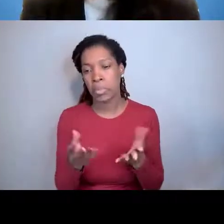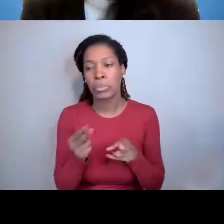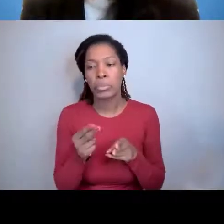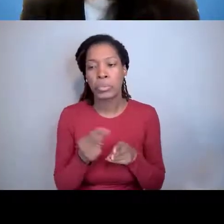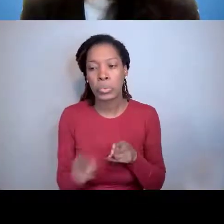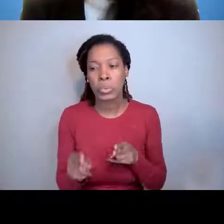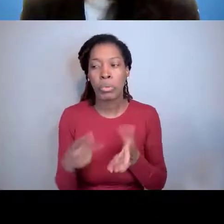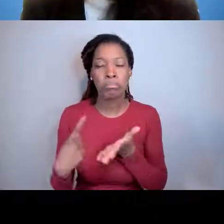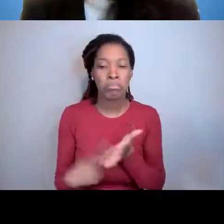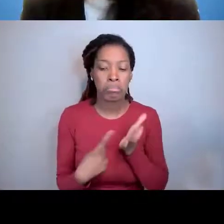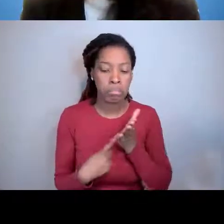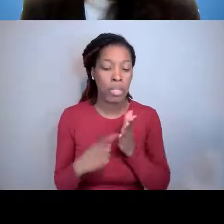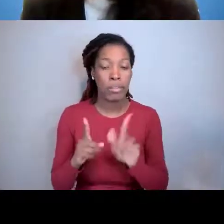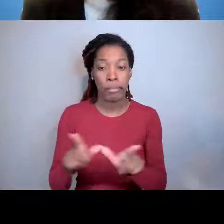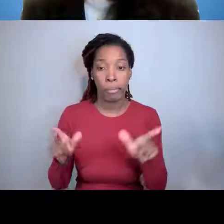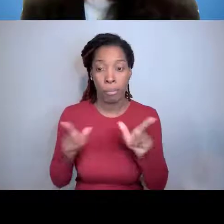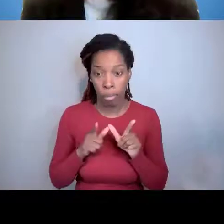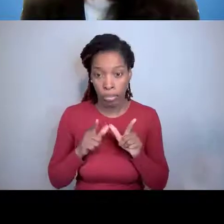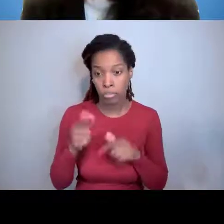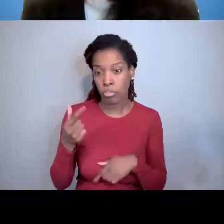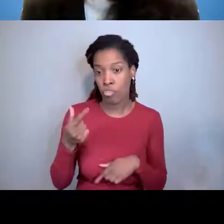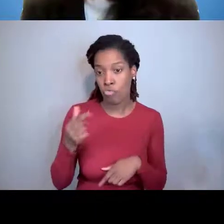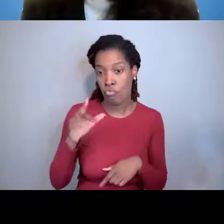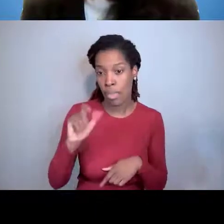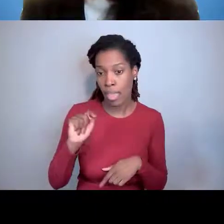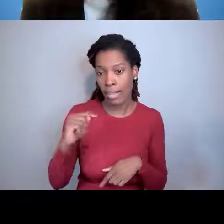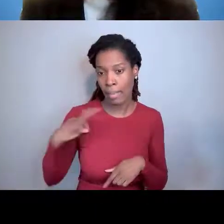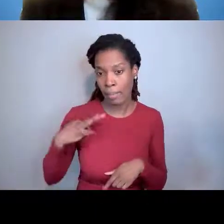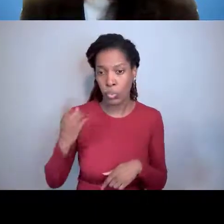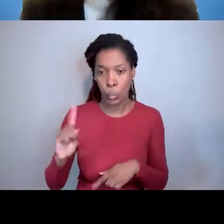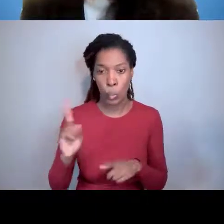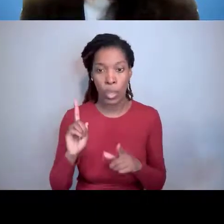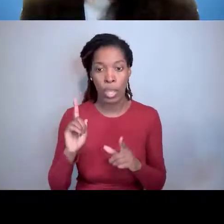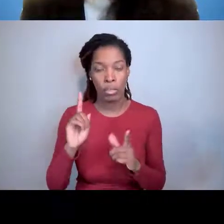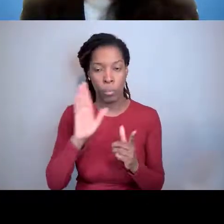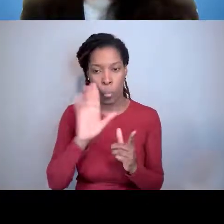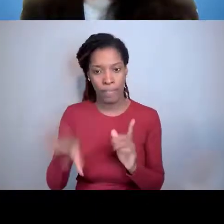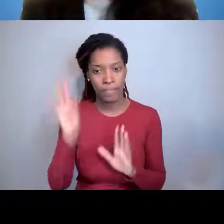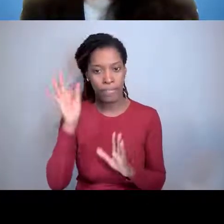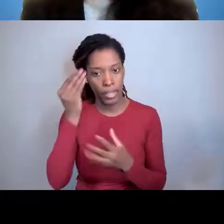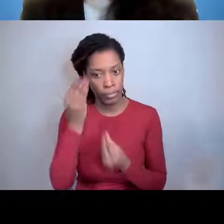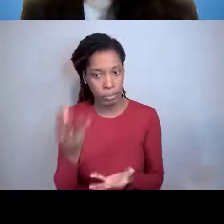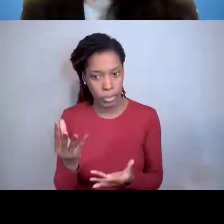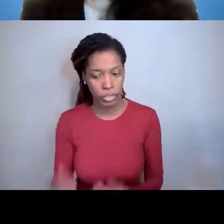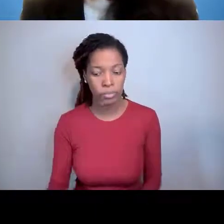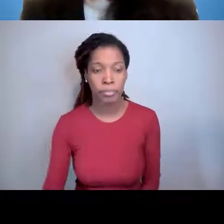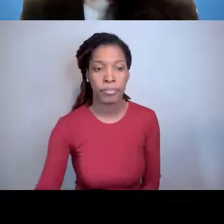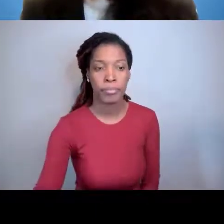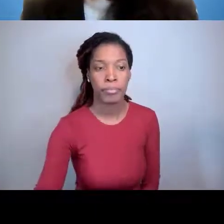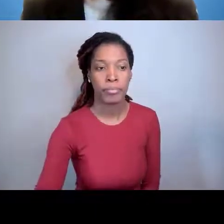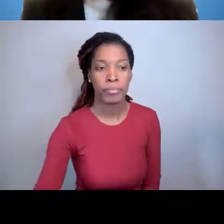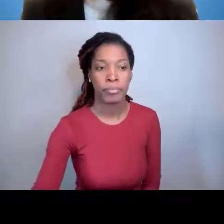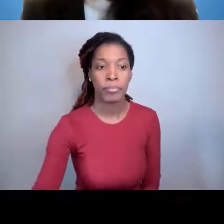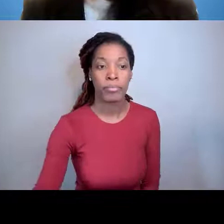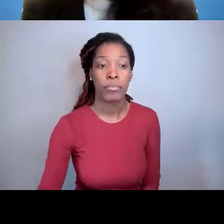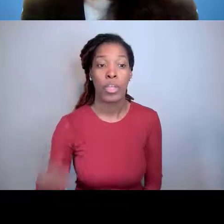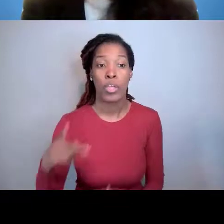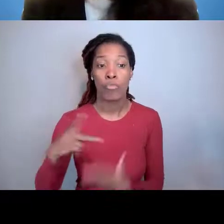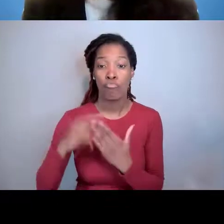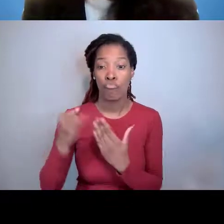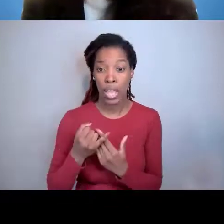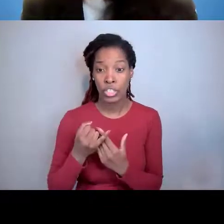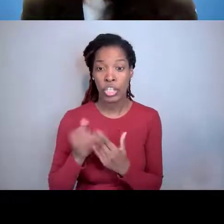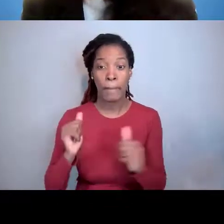the sections of the grant application where it's applicable. And it would be the project performance site locations